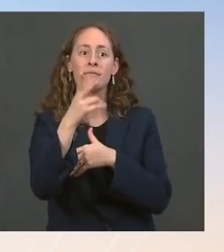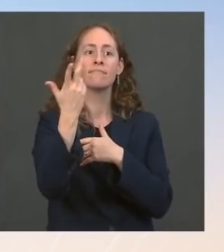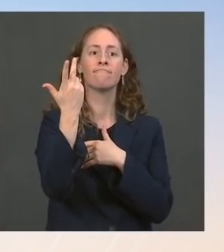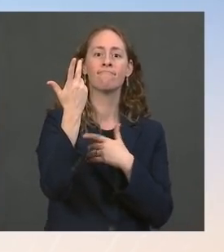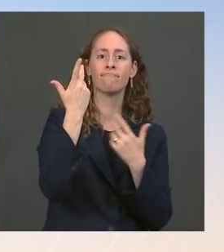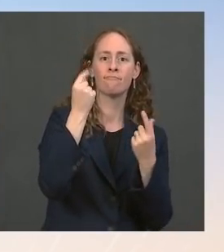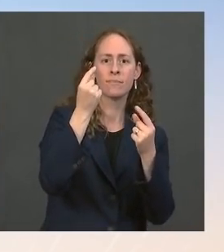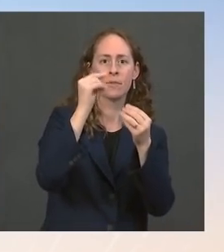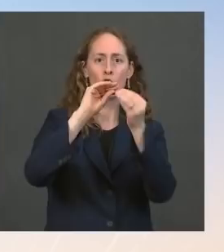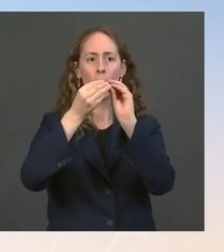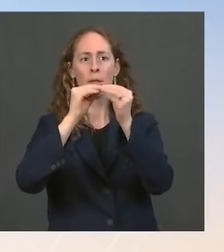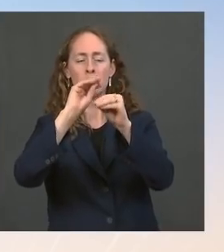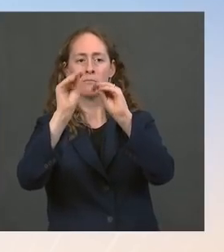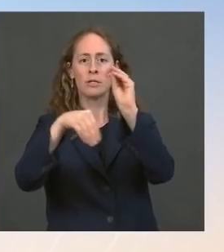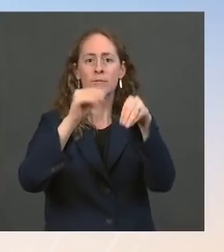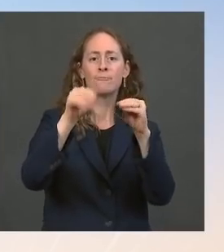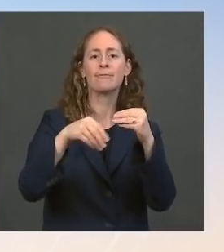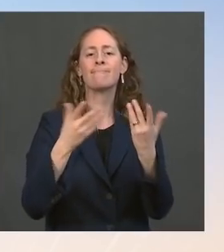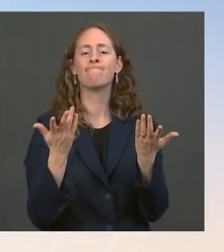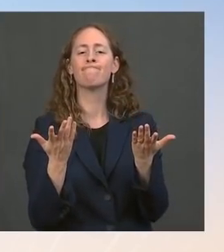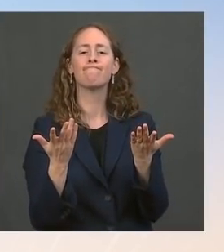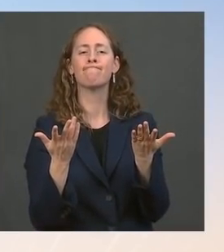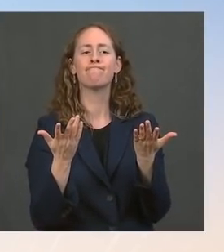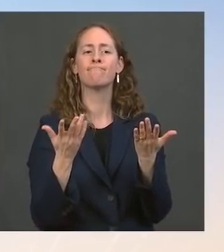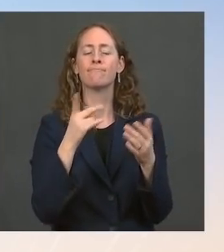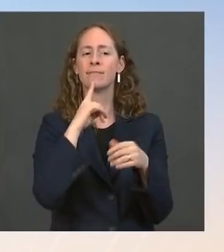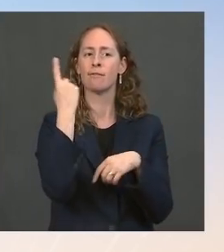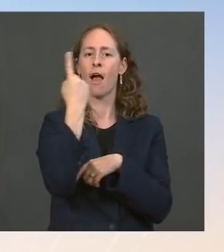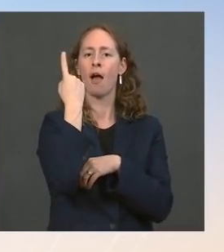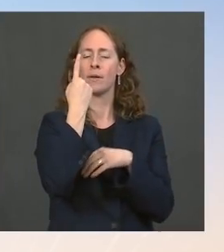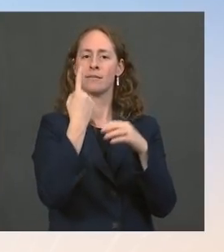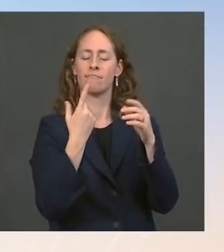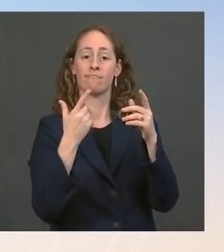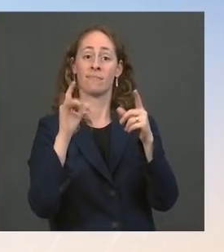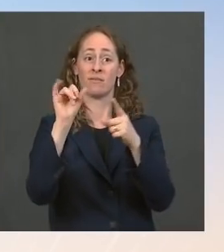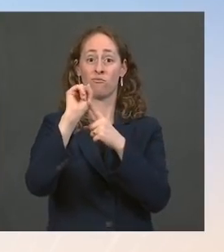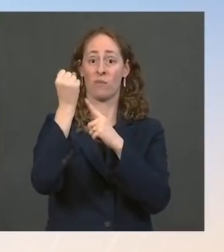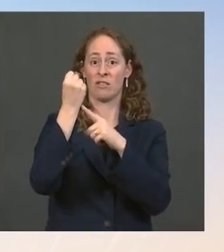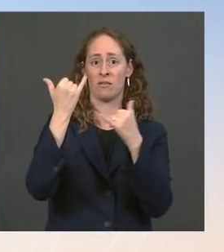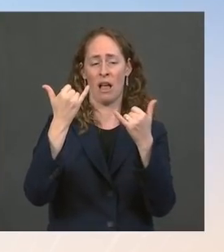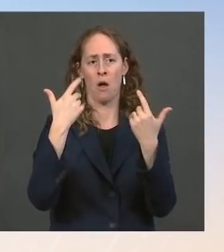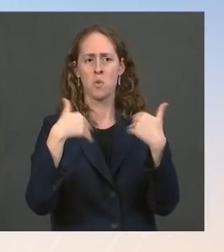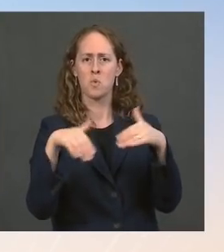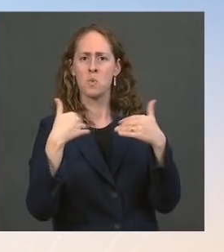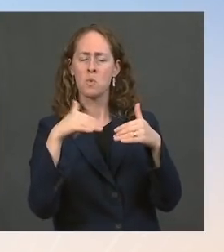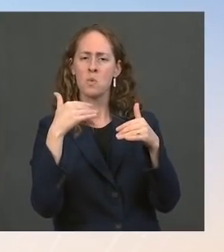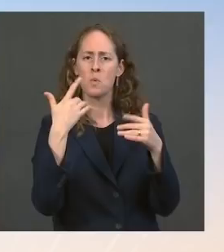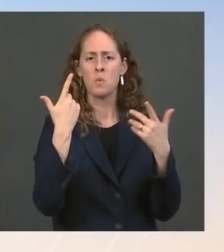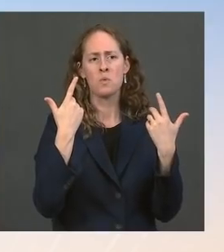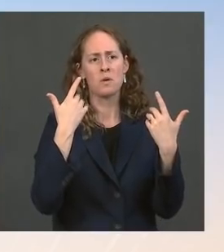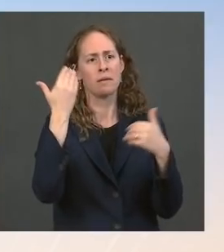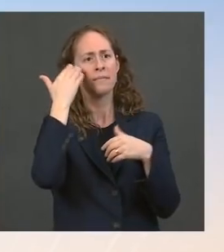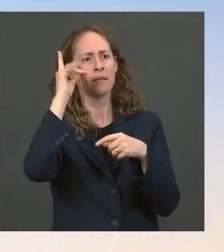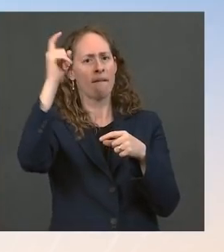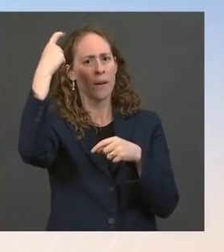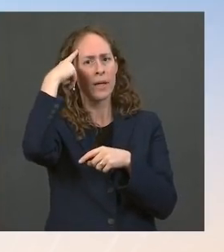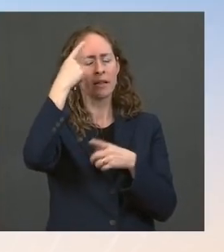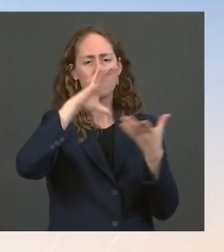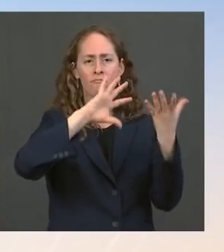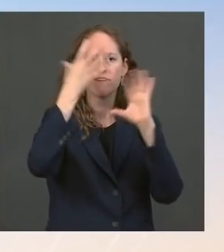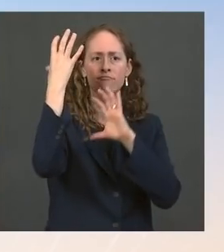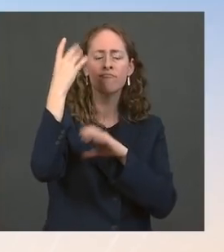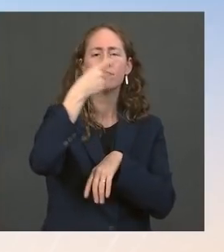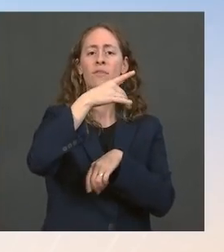are. Obviously, there are challenging circumstances on the ground in Haiti with the government unrest, with the